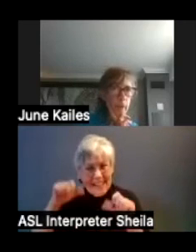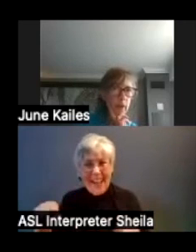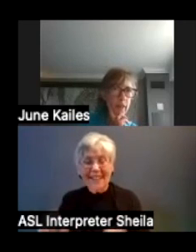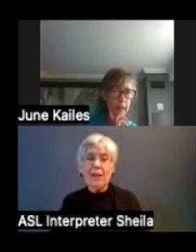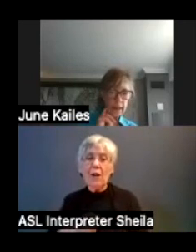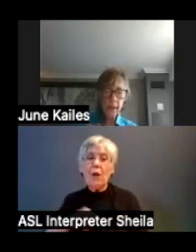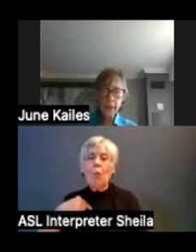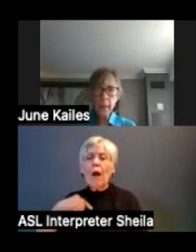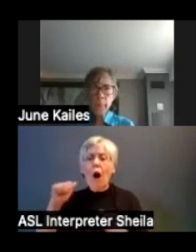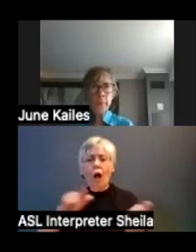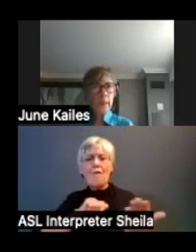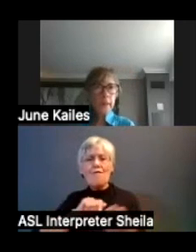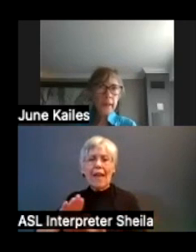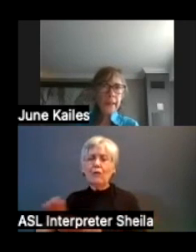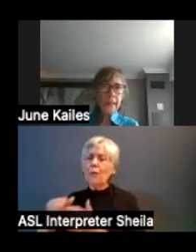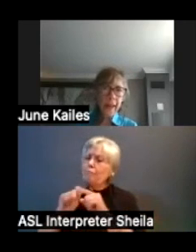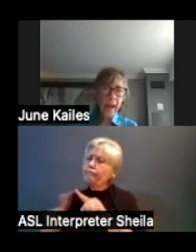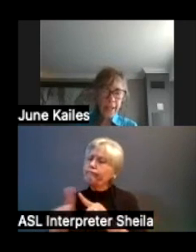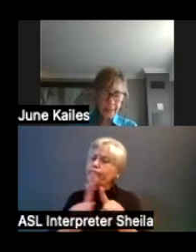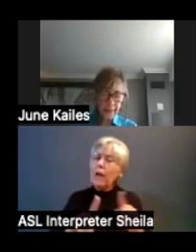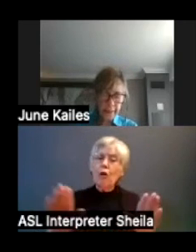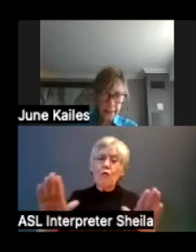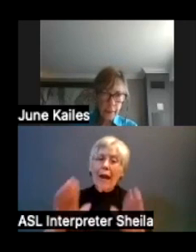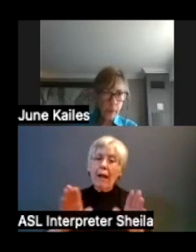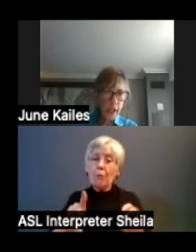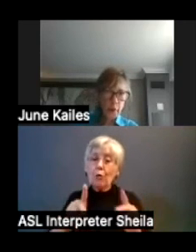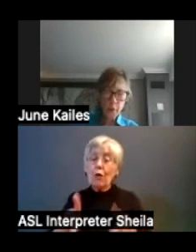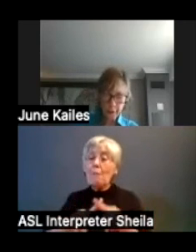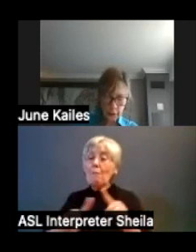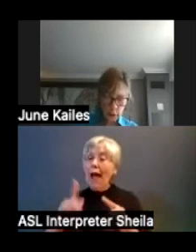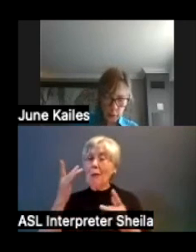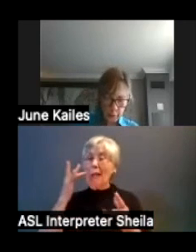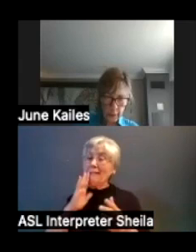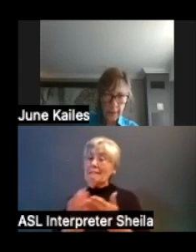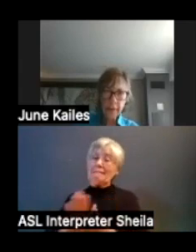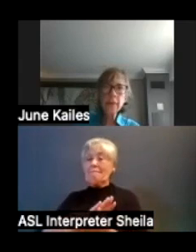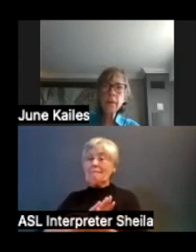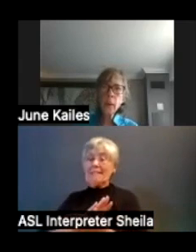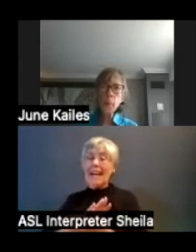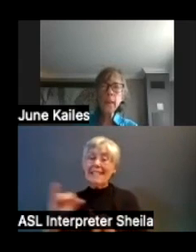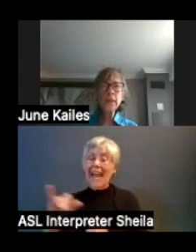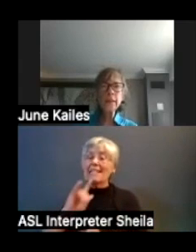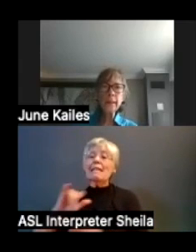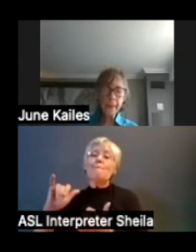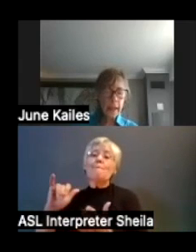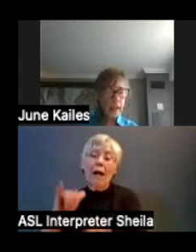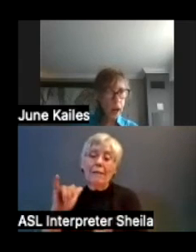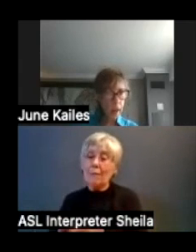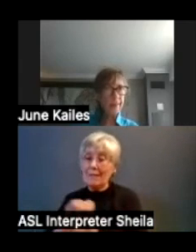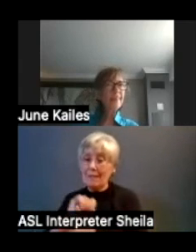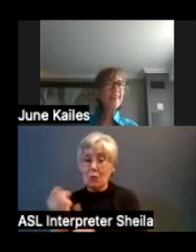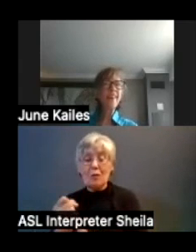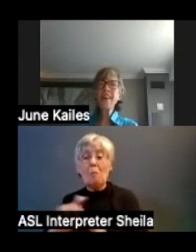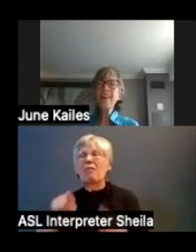great opportunities, brilliantly disguised as impossible situations, which they are